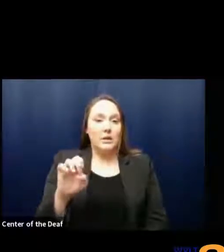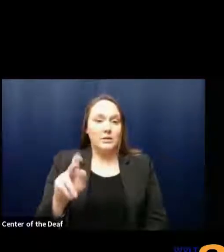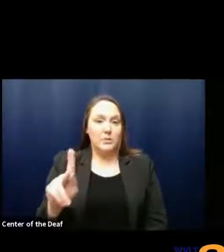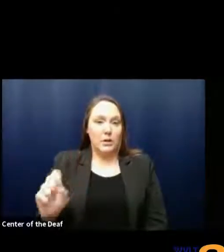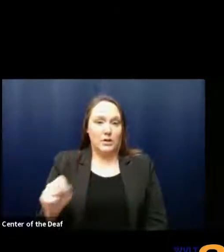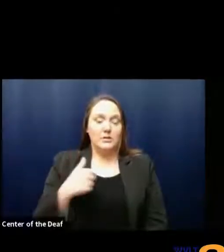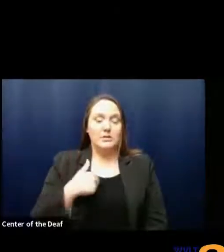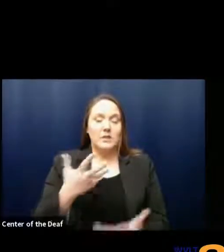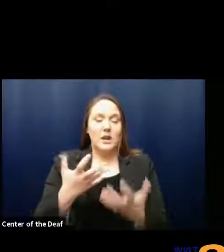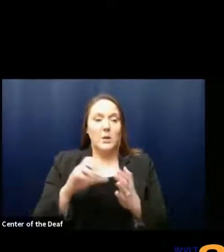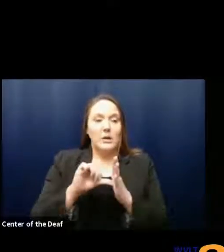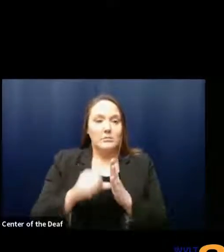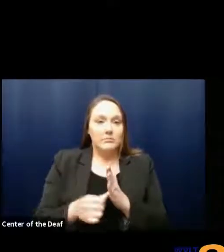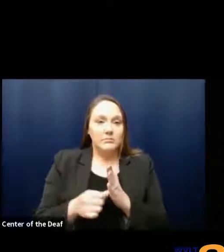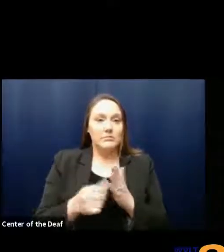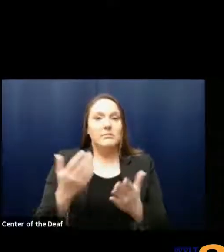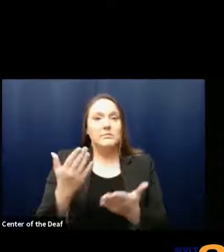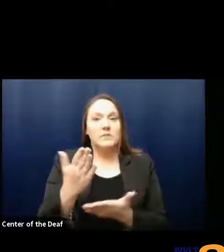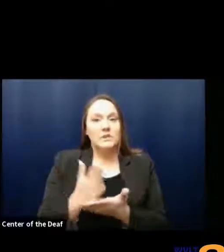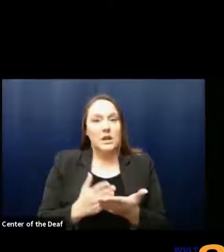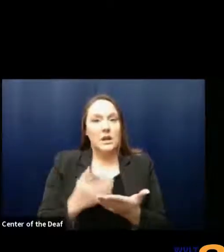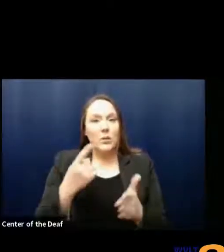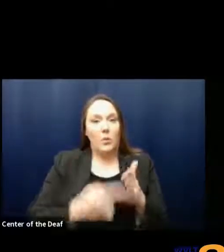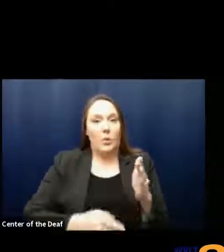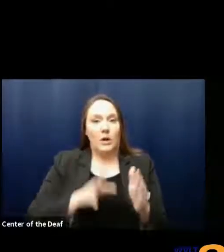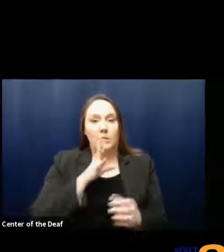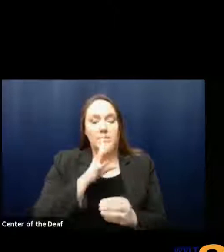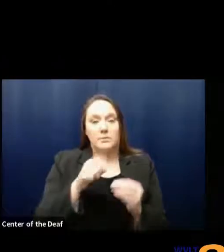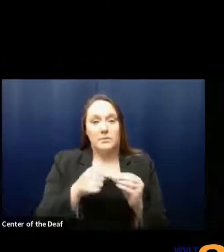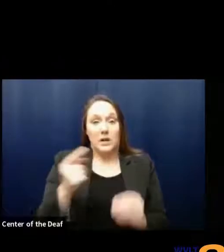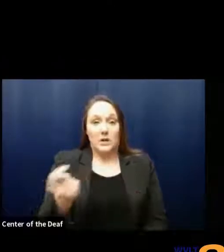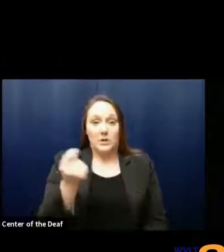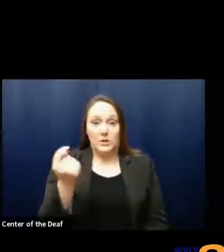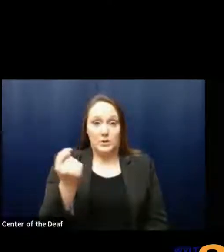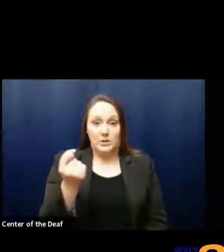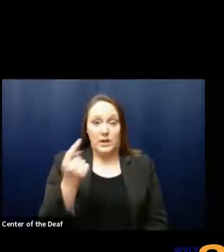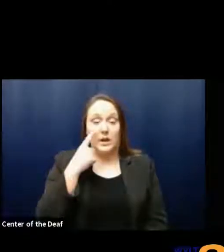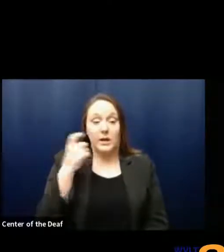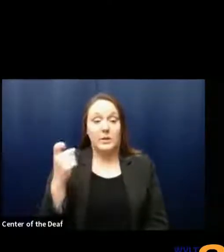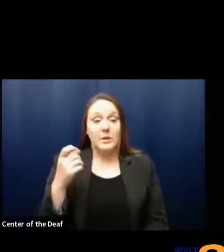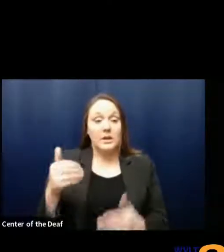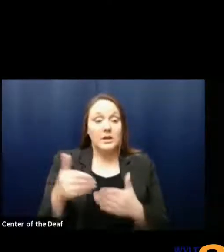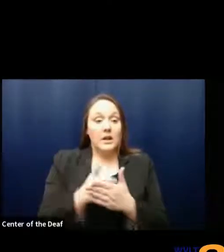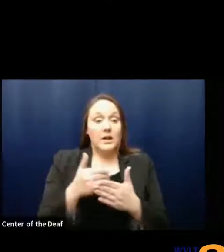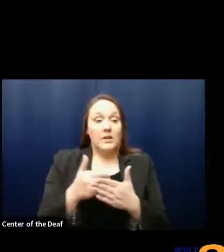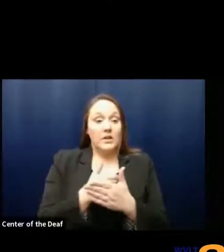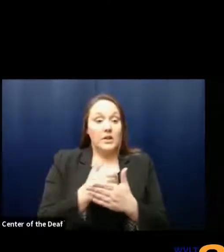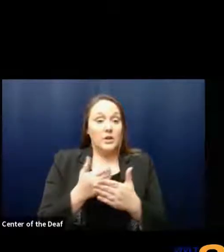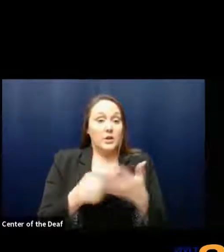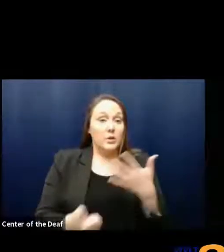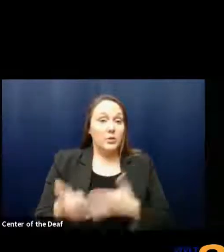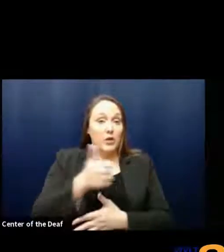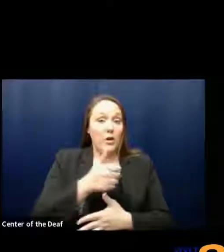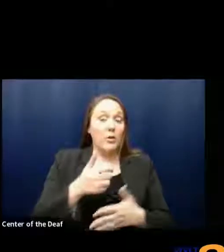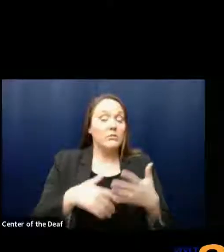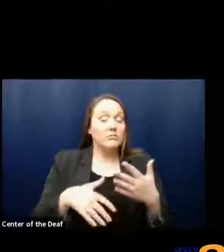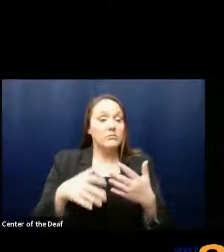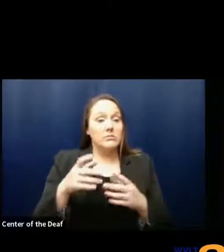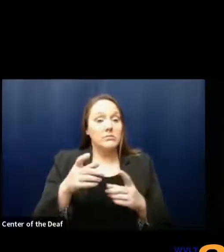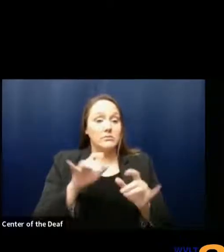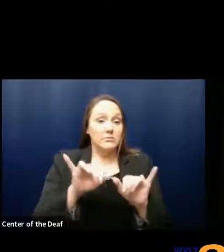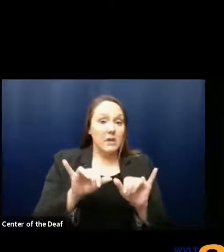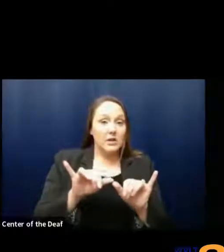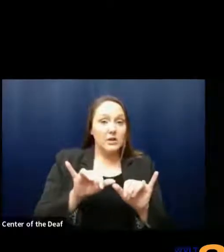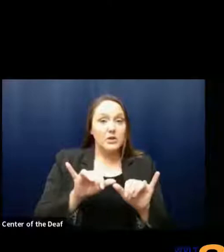of what we spoke about on Tuesday. Because of the new prioritization measures we announced related to case investigations